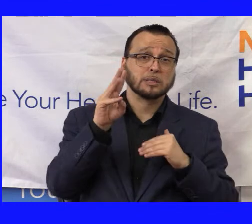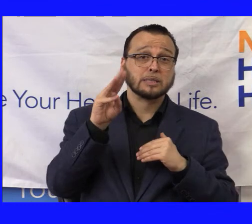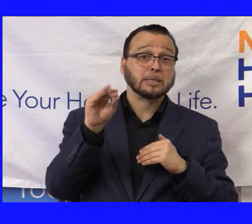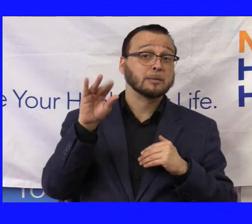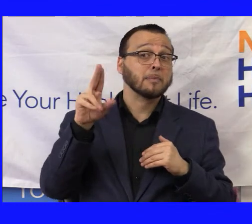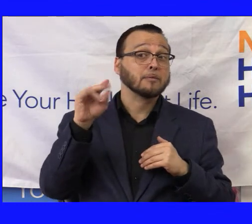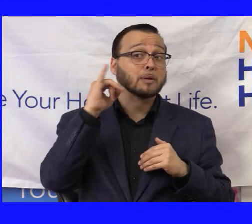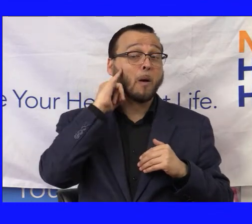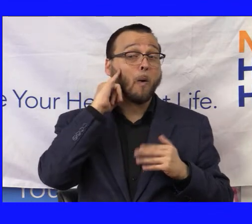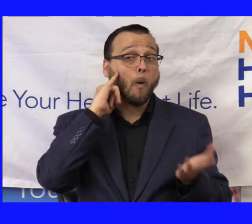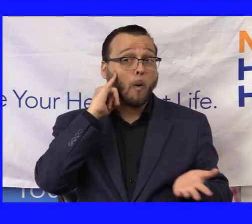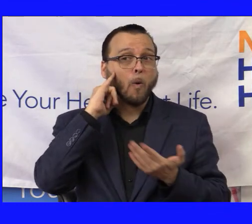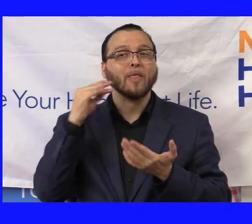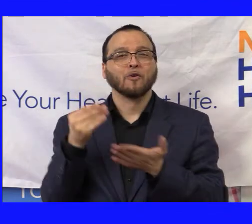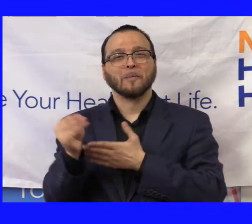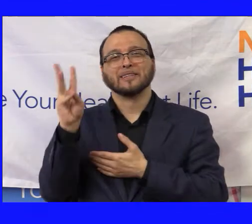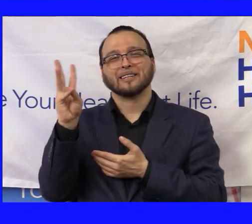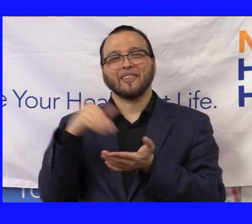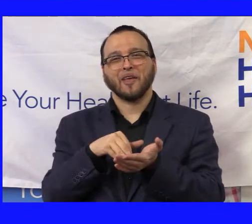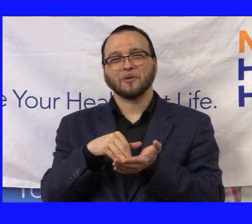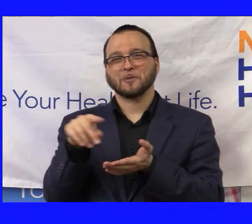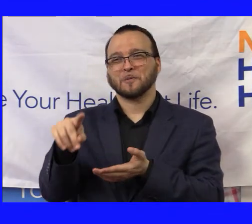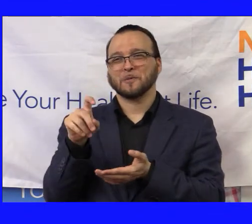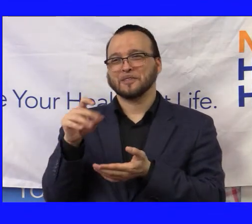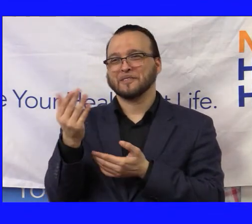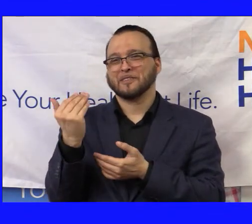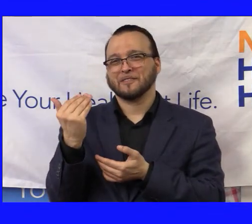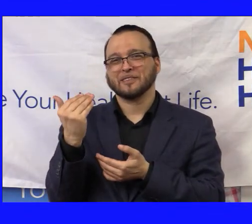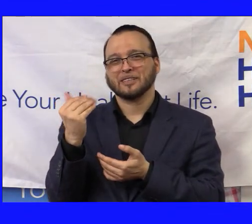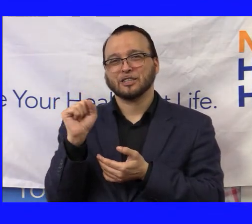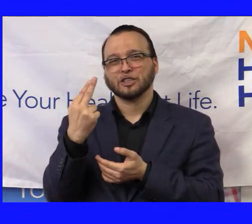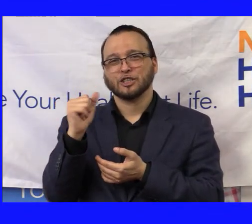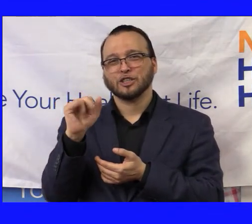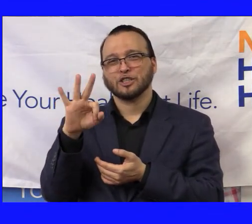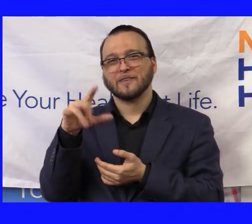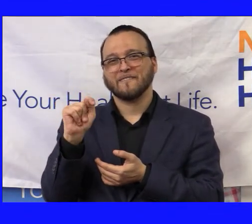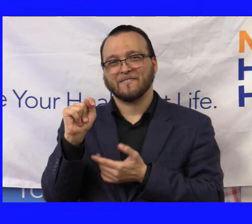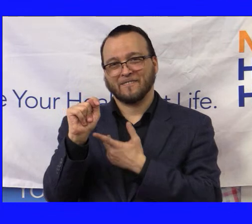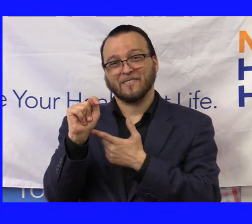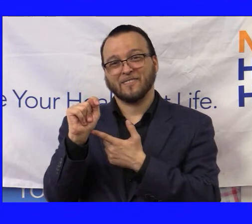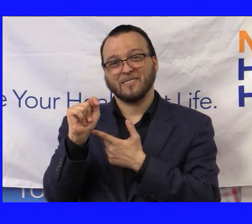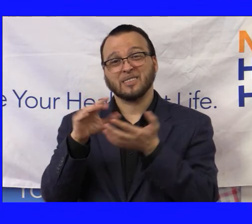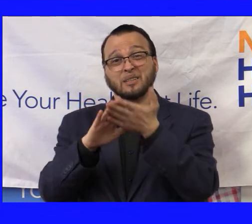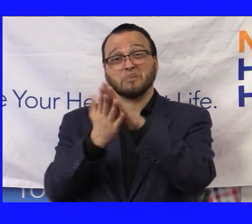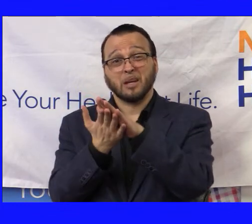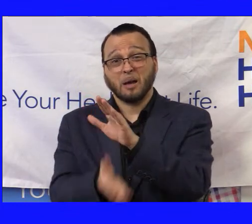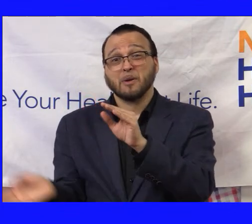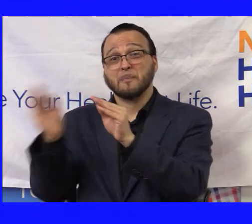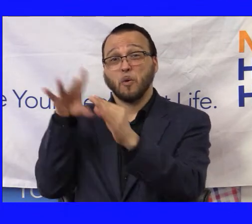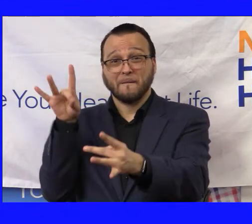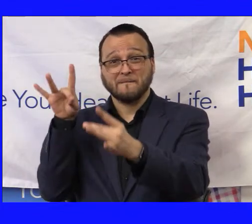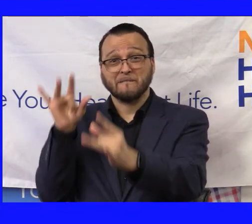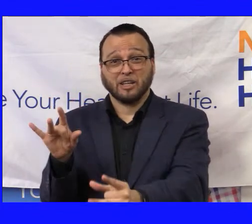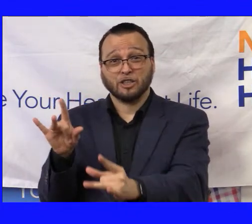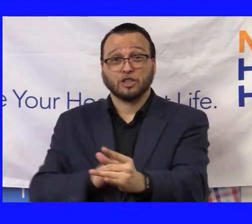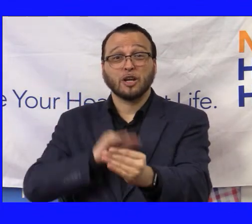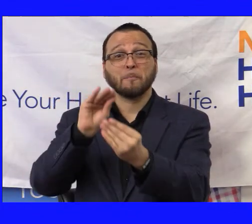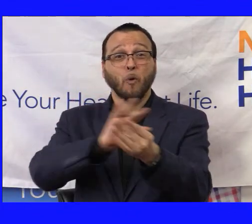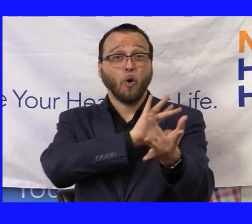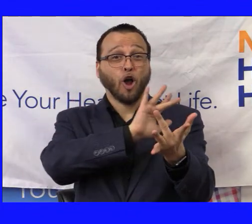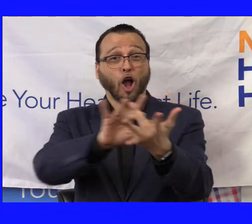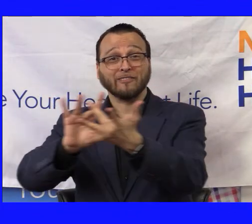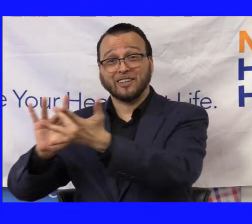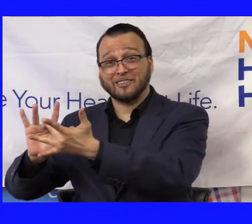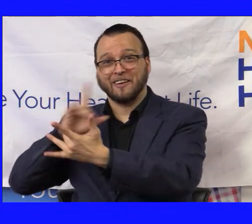us 6,815 shifts. So actually we gain a little bit of efficiency and we get more canvassing for the dollar there, if you